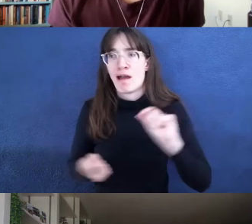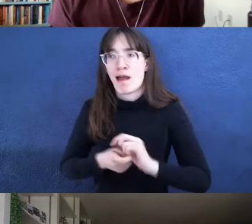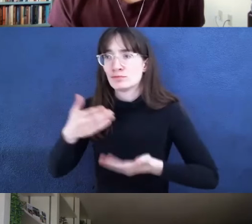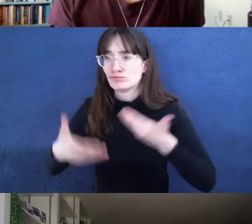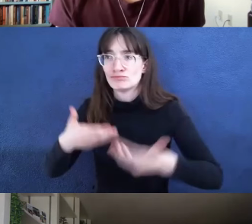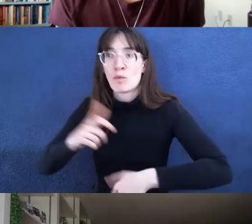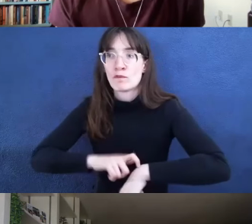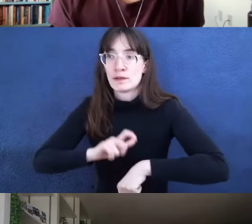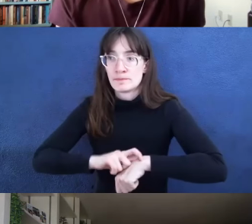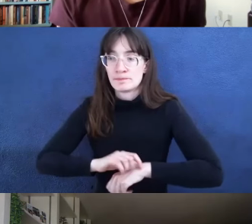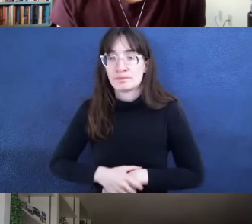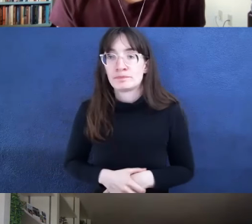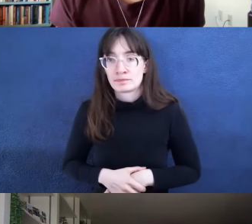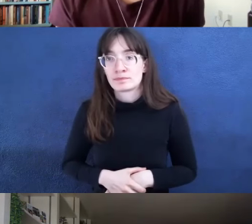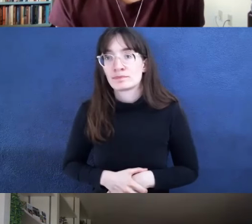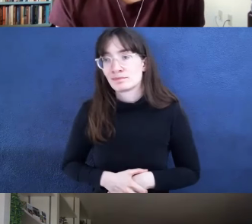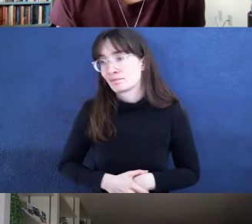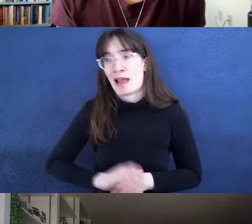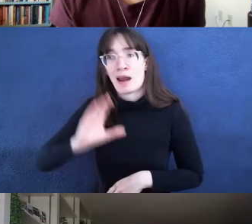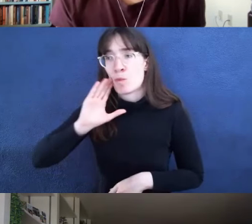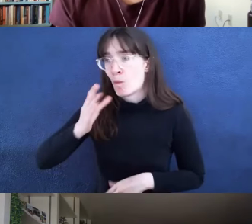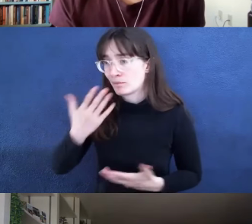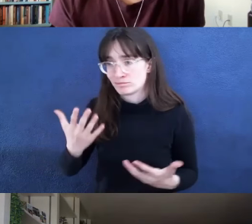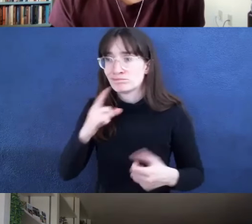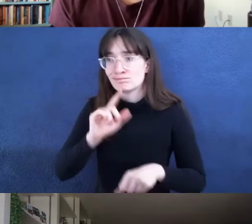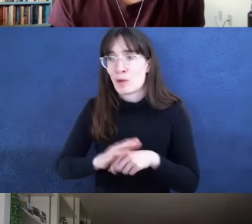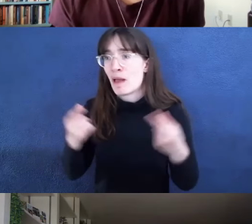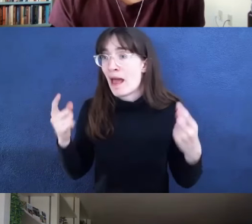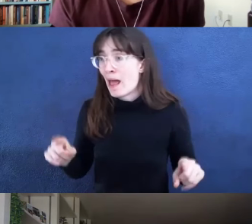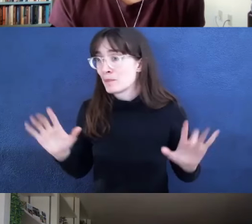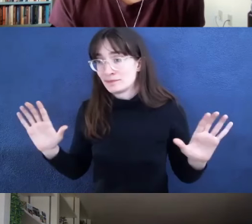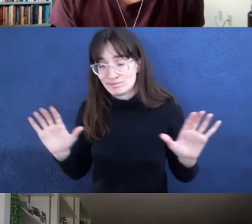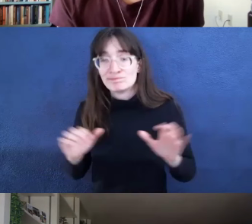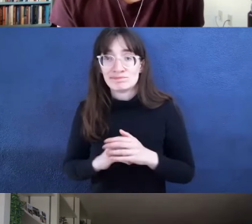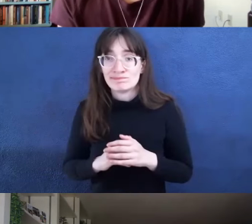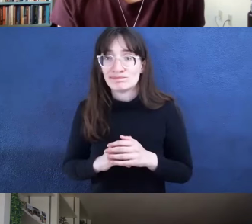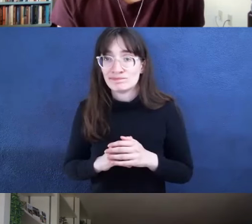And it's going to happen. It might happen. So it's not anything that's